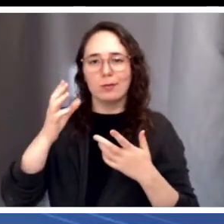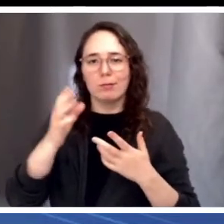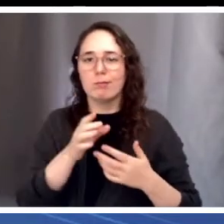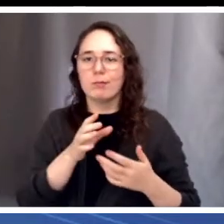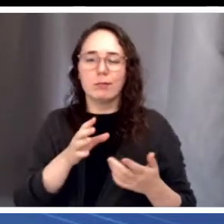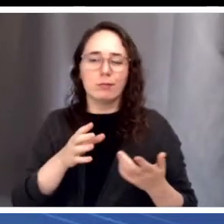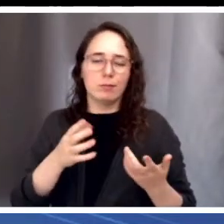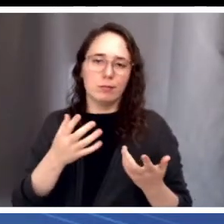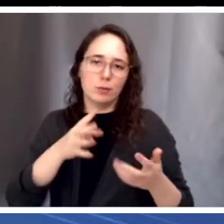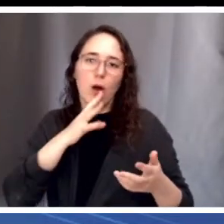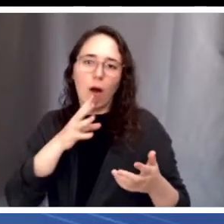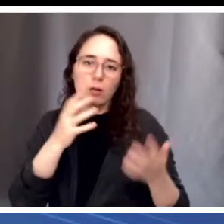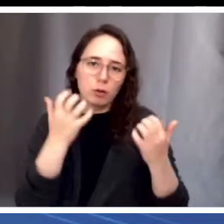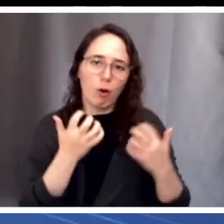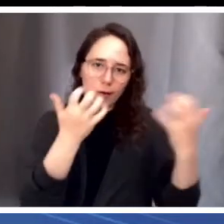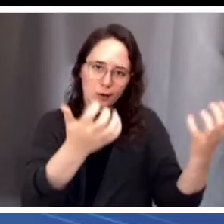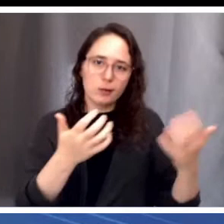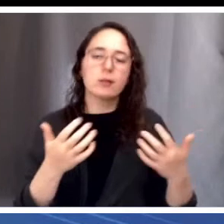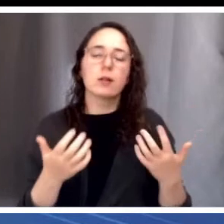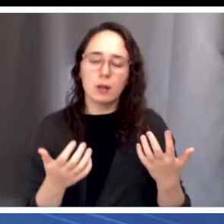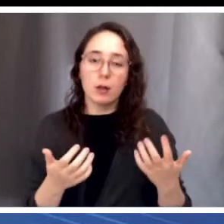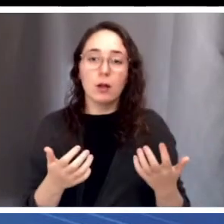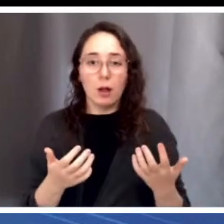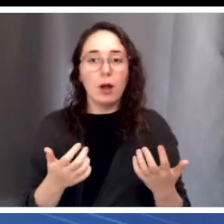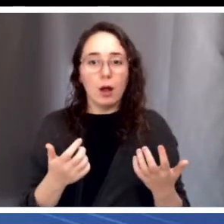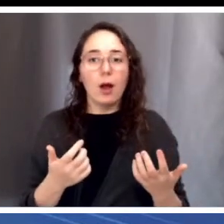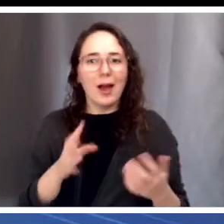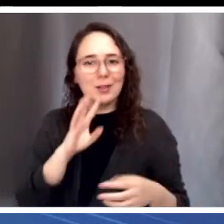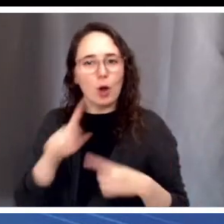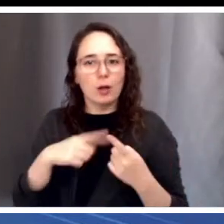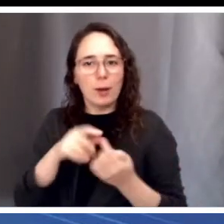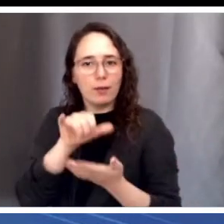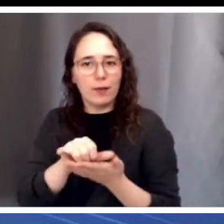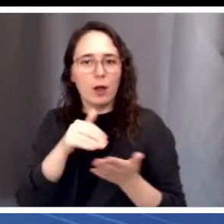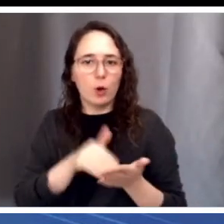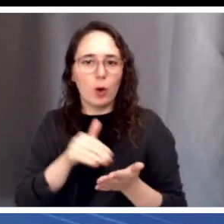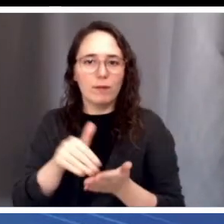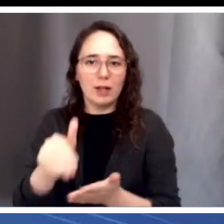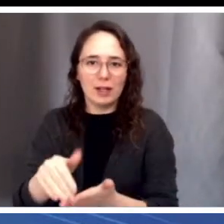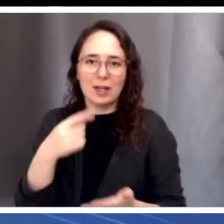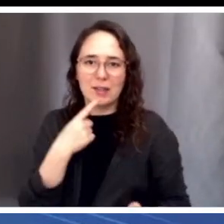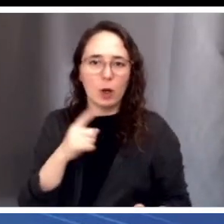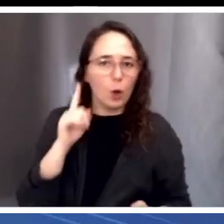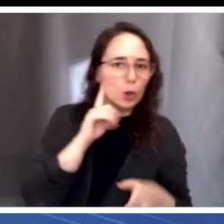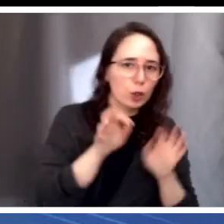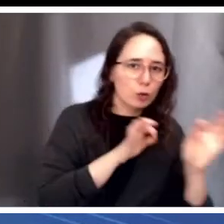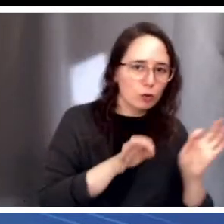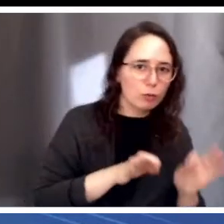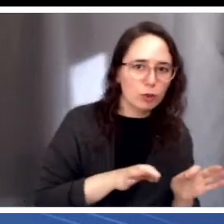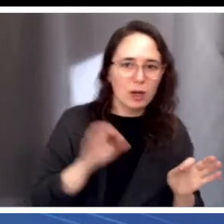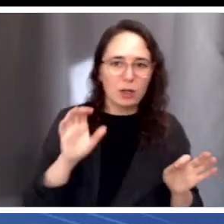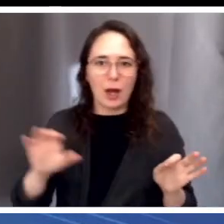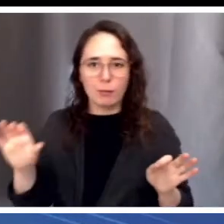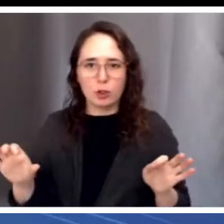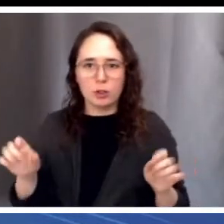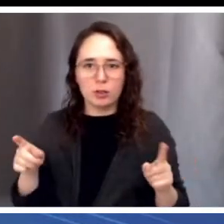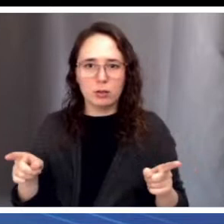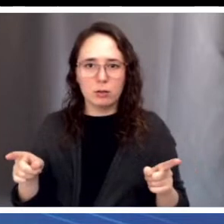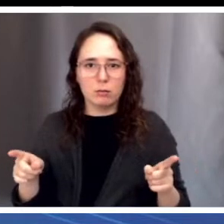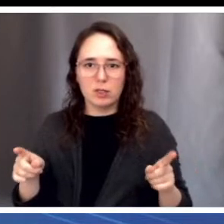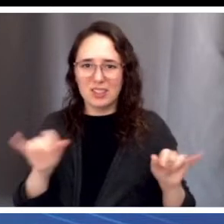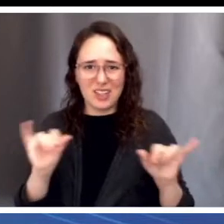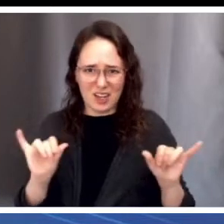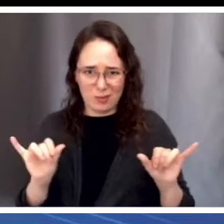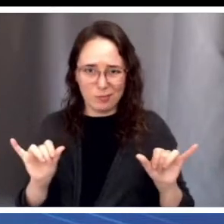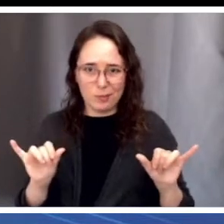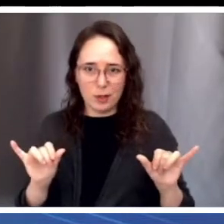I always say is that the equivalent of audio description is that of captions. So why would we leave one community out